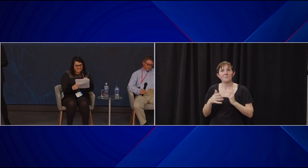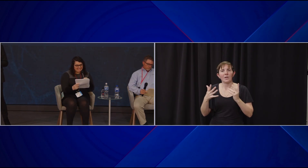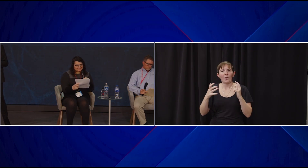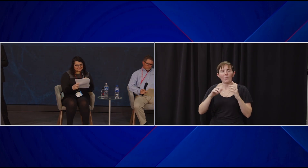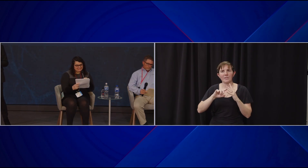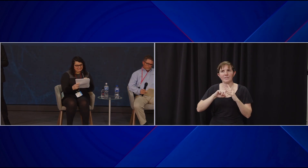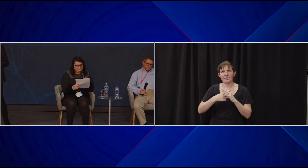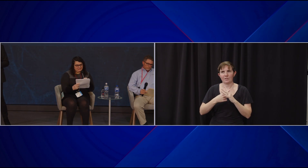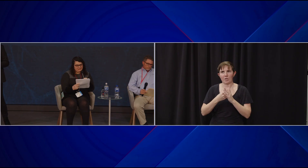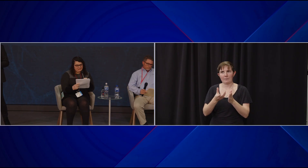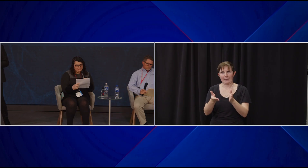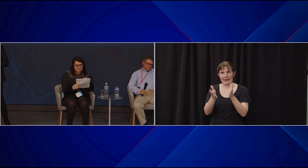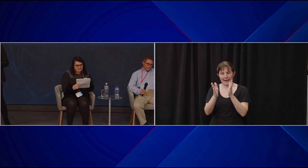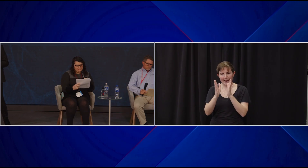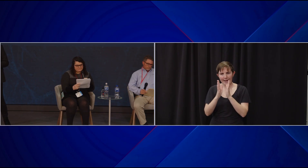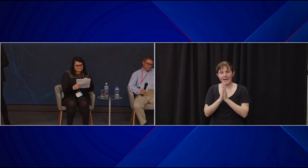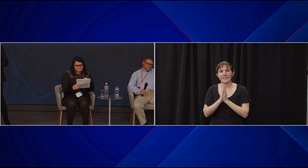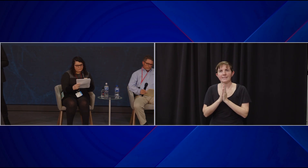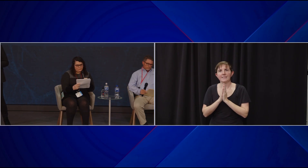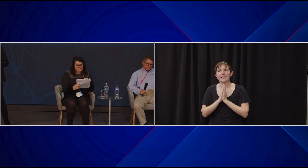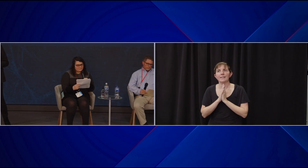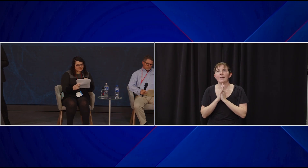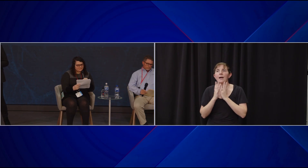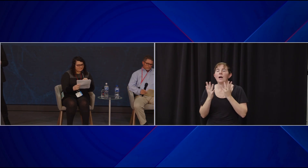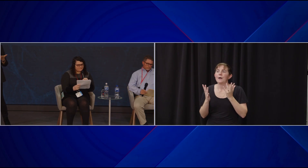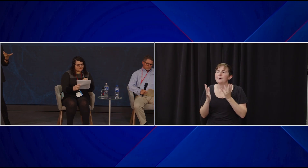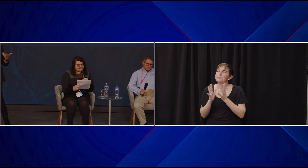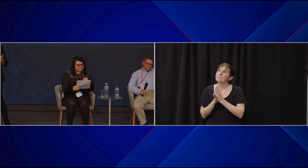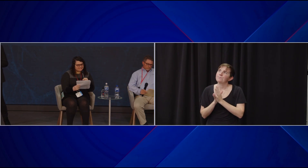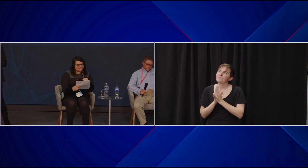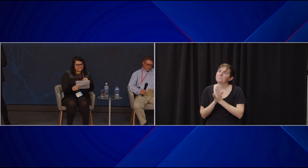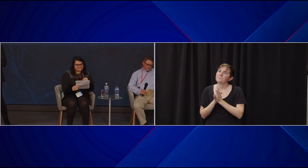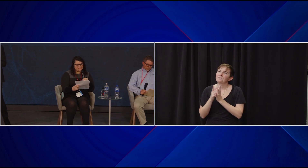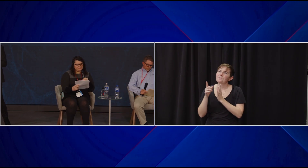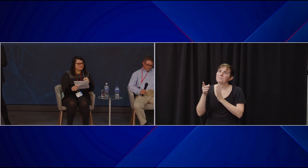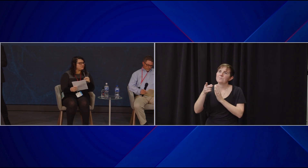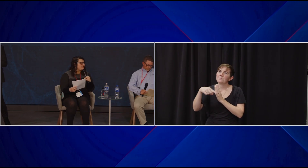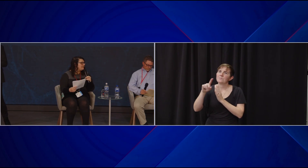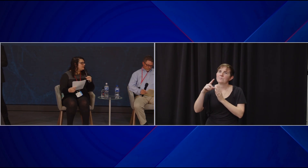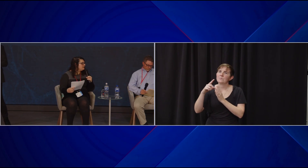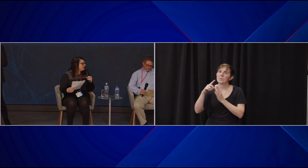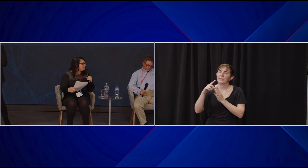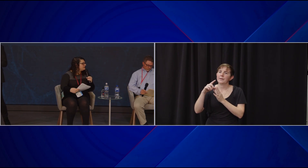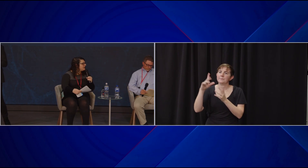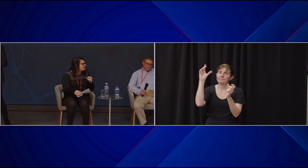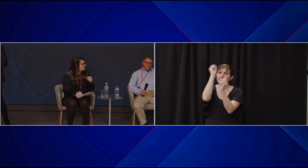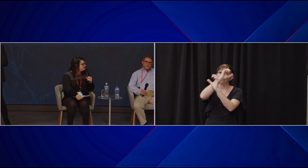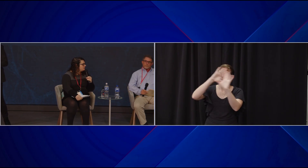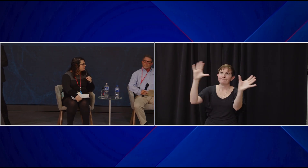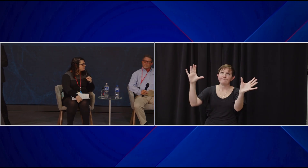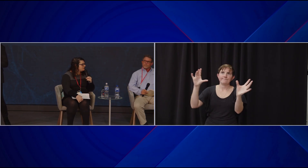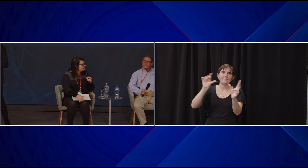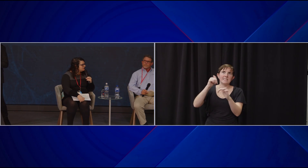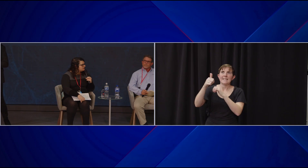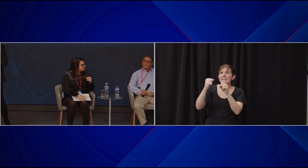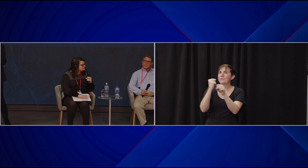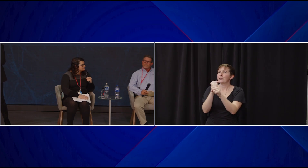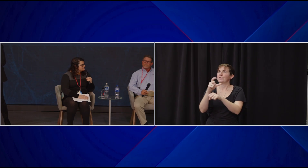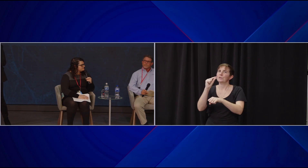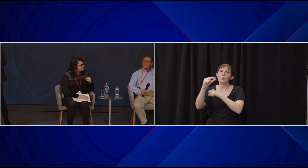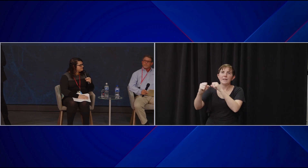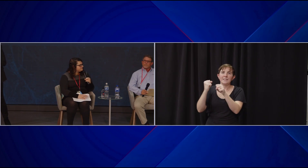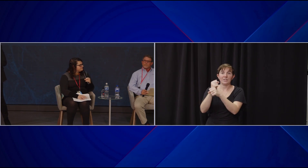by asking, what would a universally designed St. Louis look like in 10 or 20